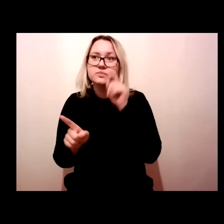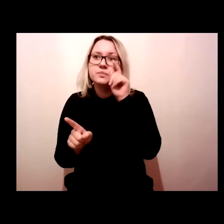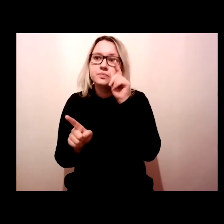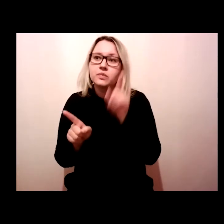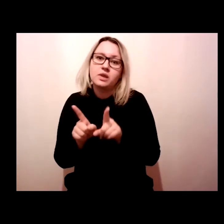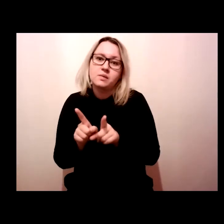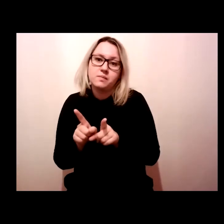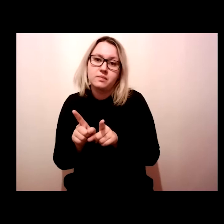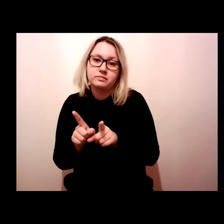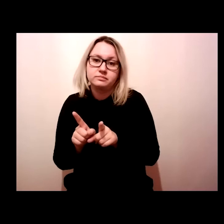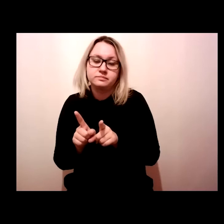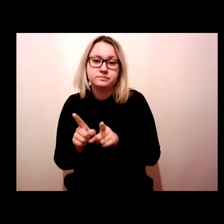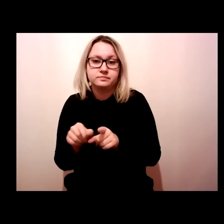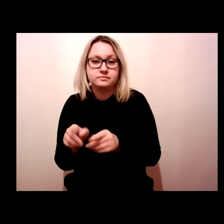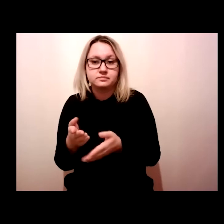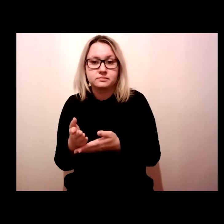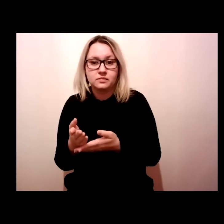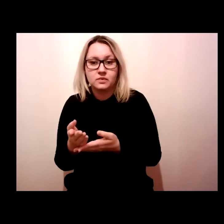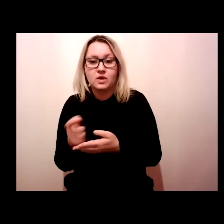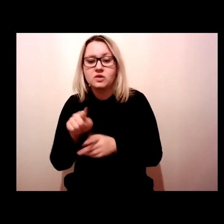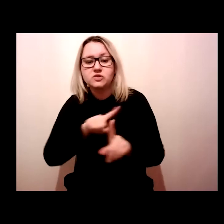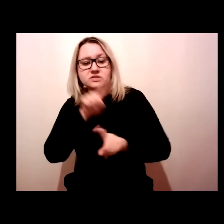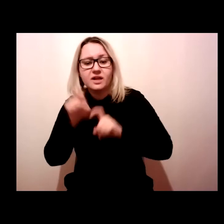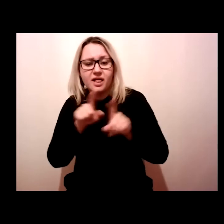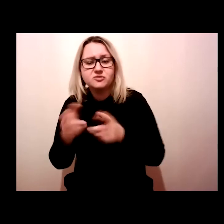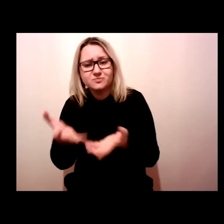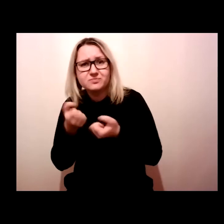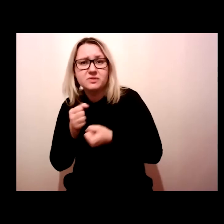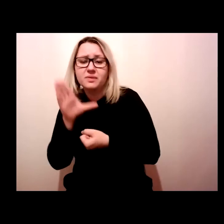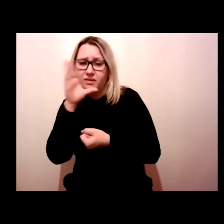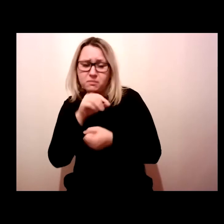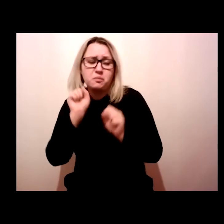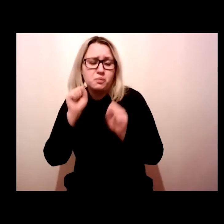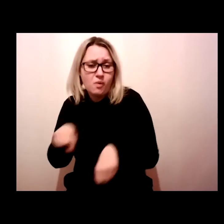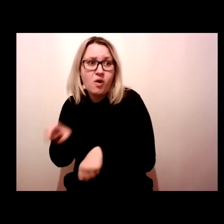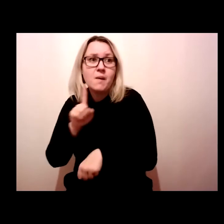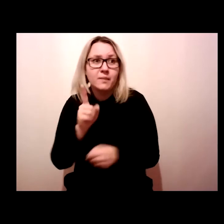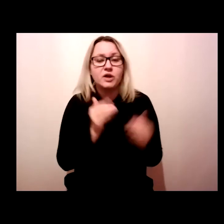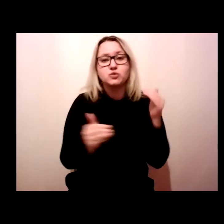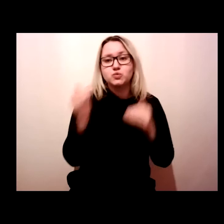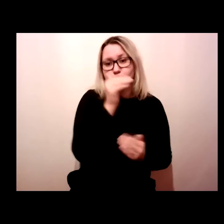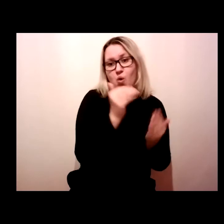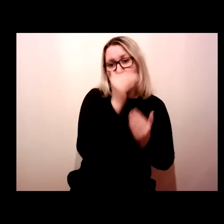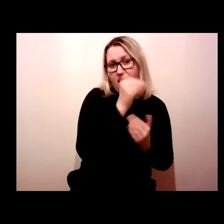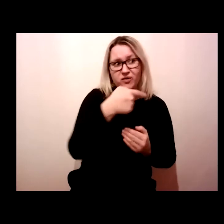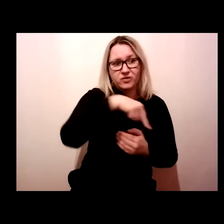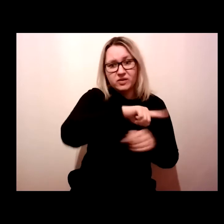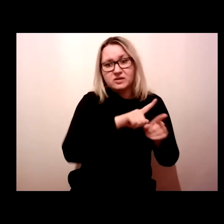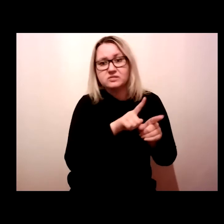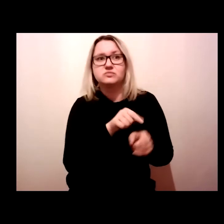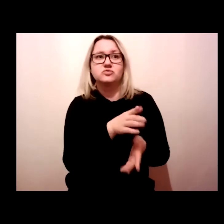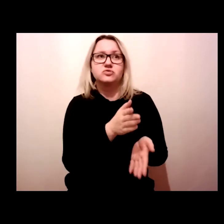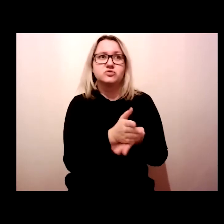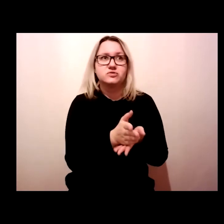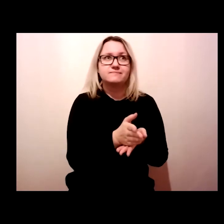reacting priimti in šitus appropriate klausimus, o way. suaugusieji kažkaip su For begalinė